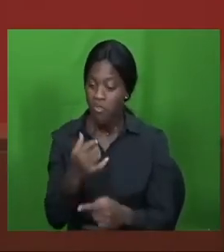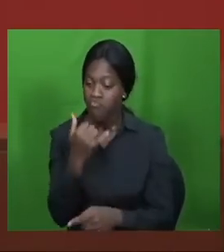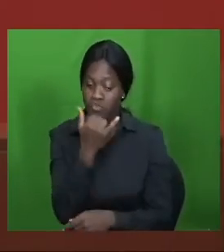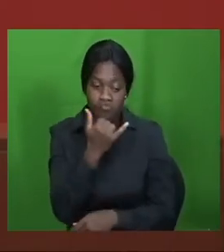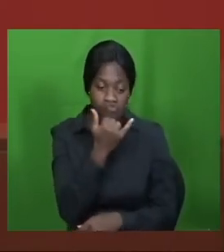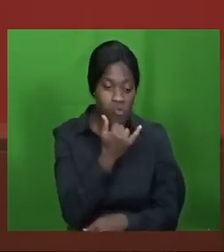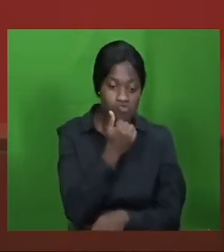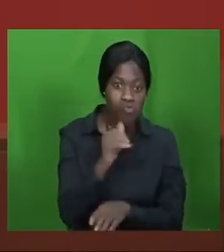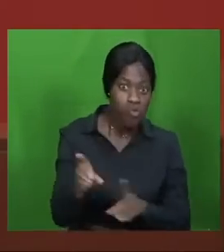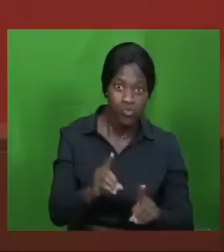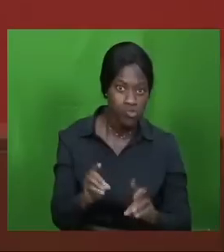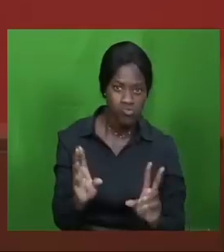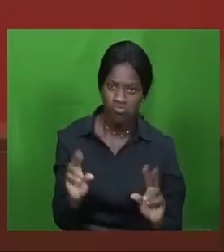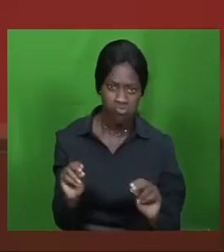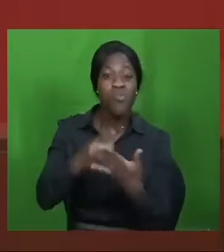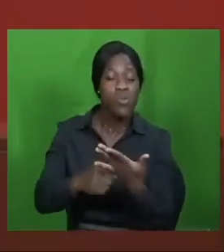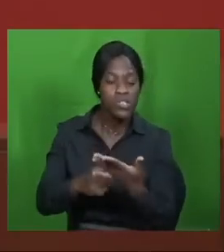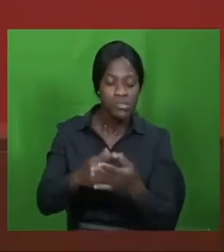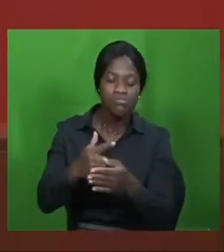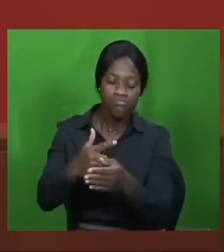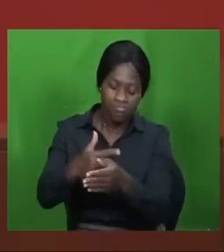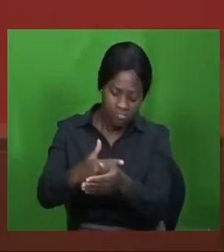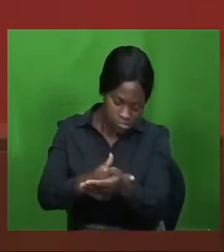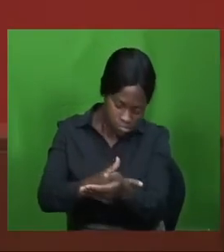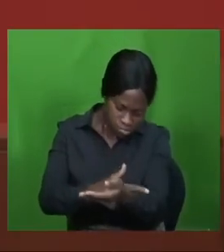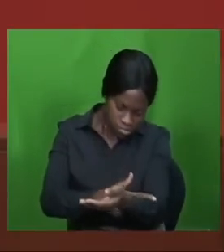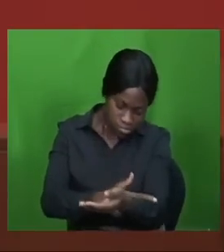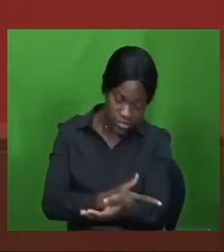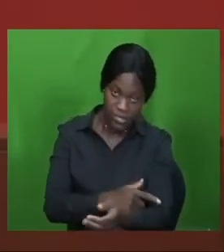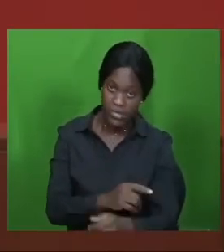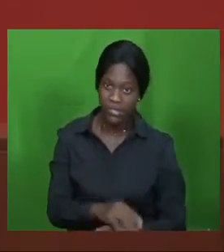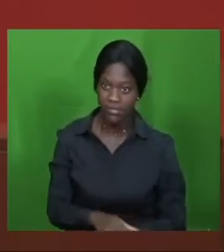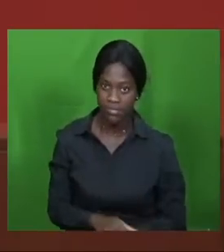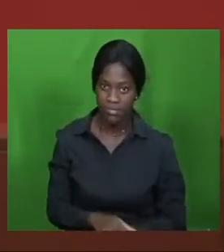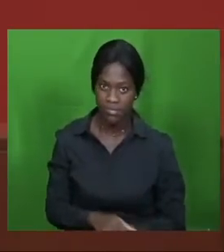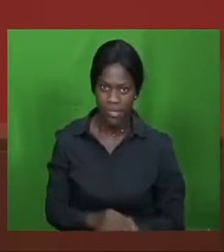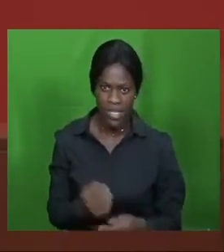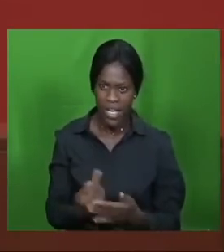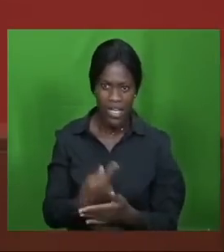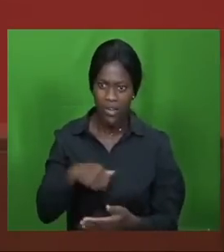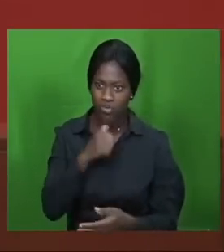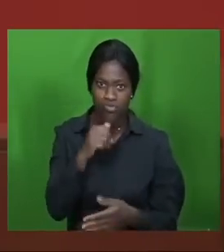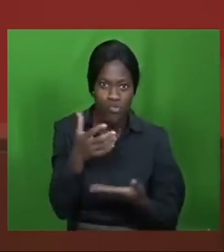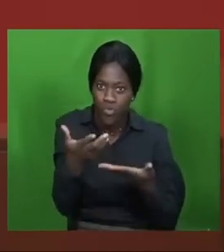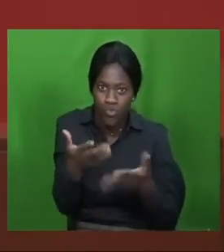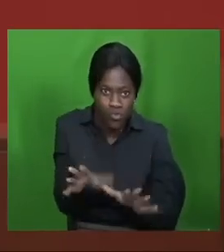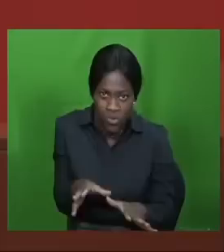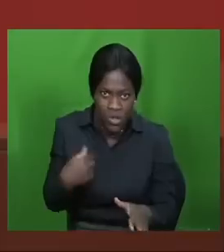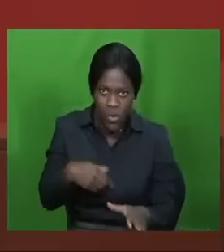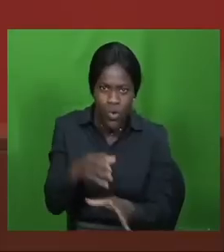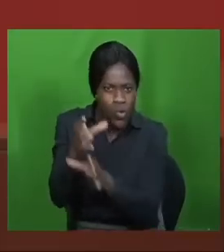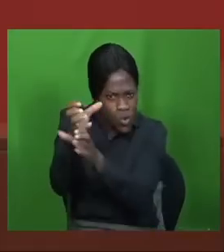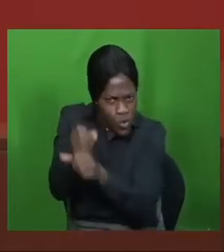We learn from lessons. We didn't lose. We won.